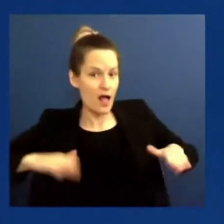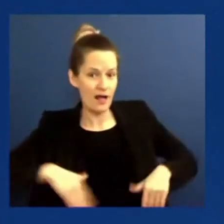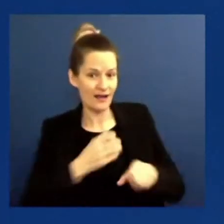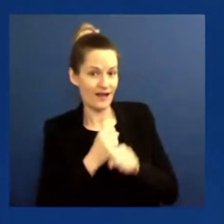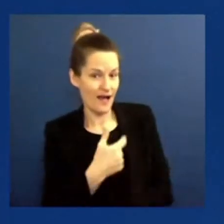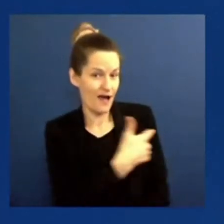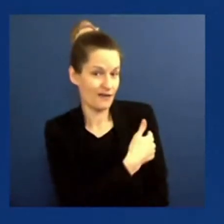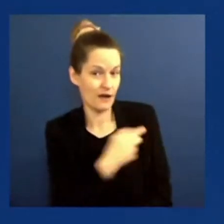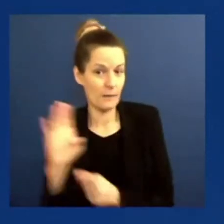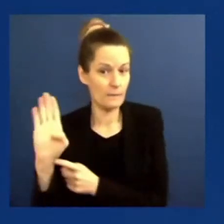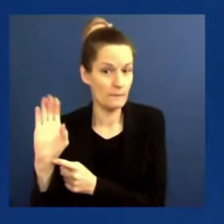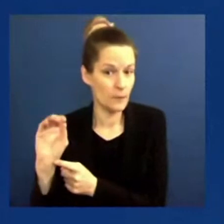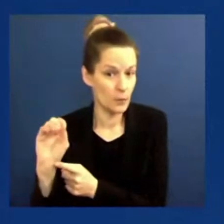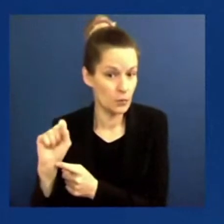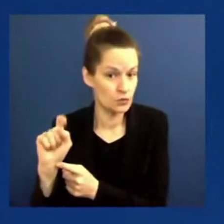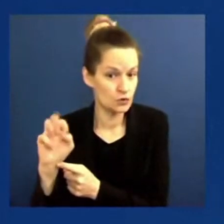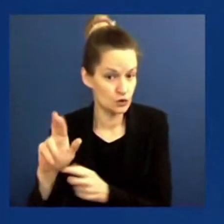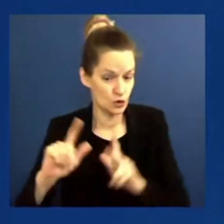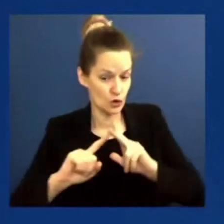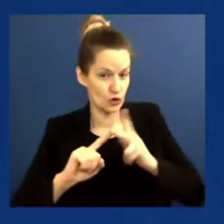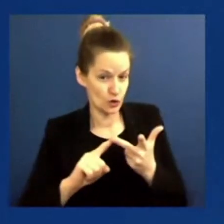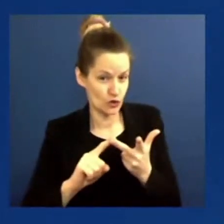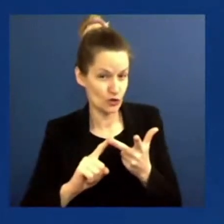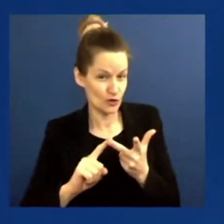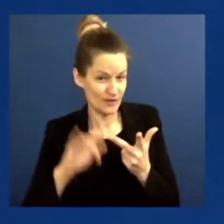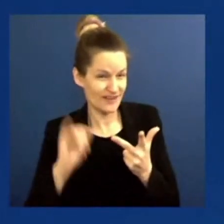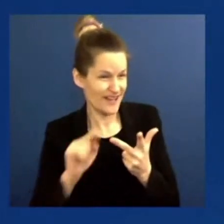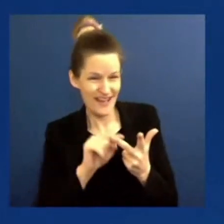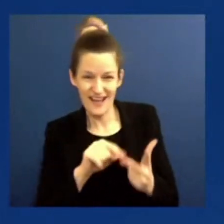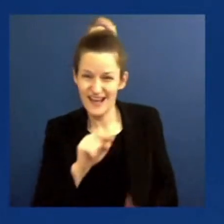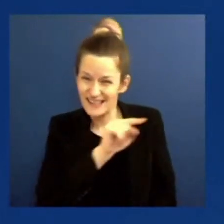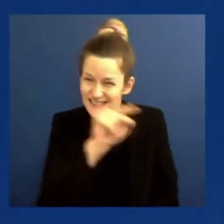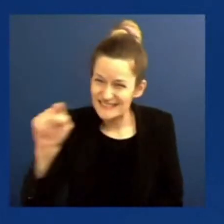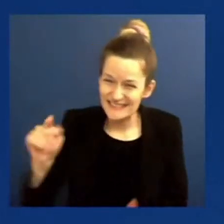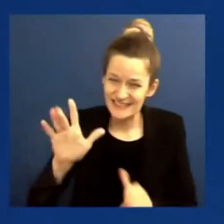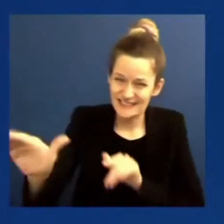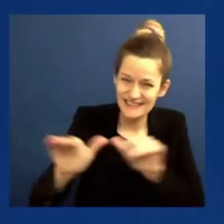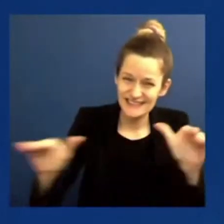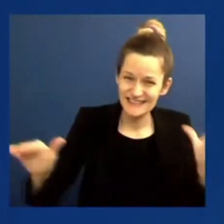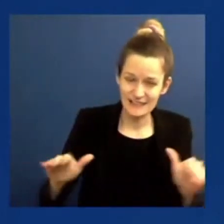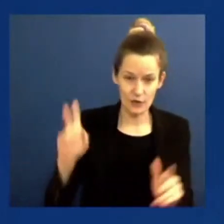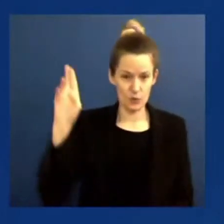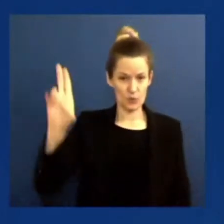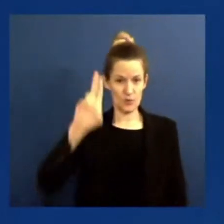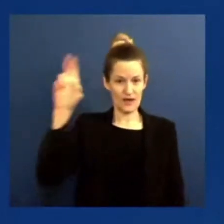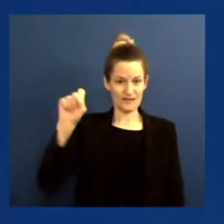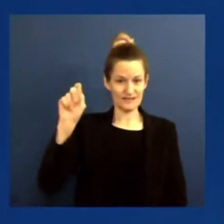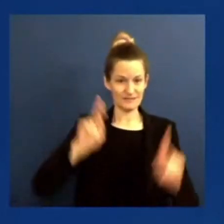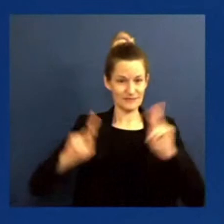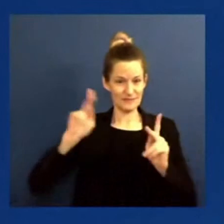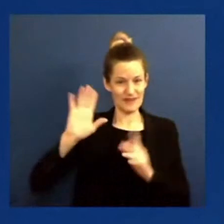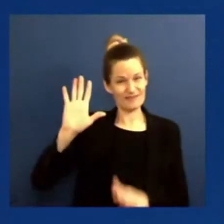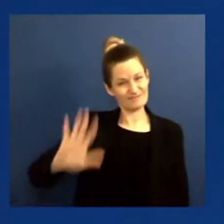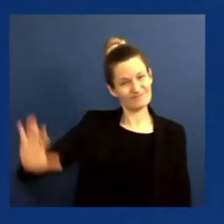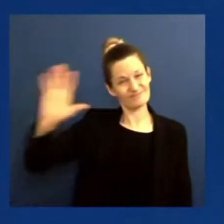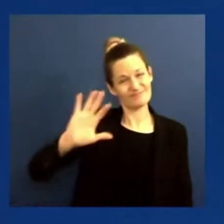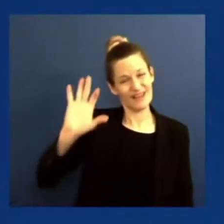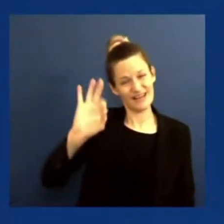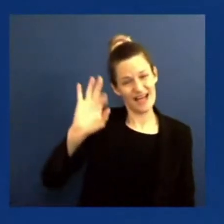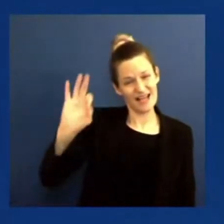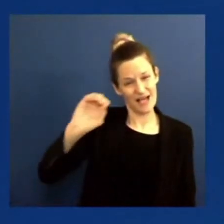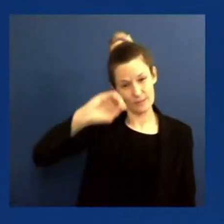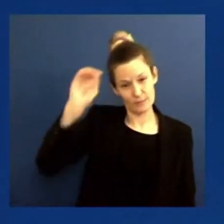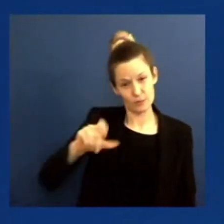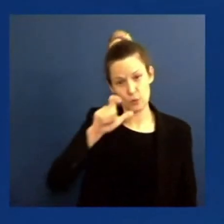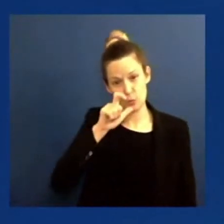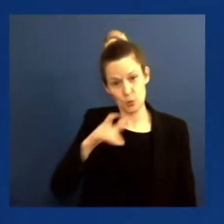variant, representing over 99% of infections in the United States today, I urge all who are eligible to get their booster shot